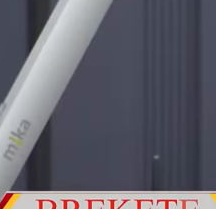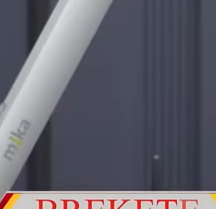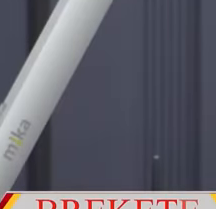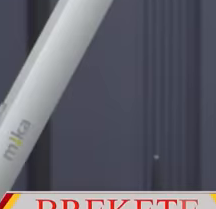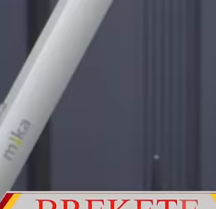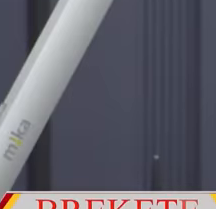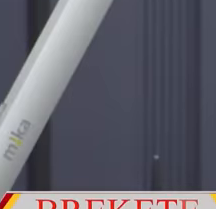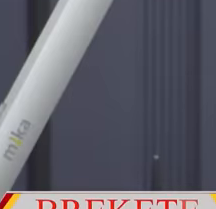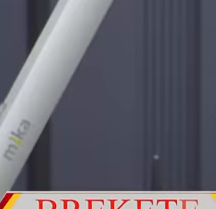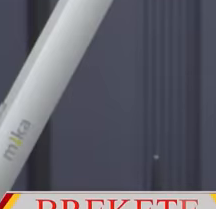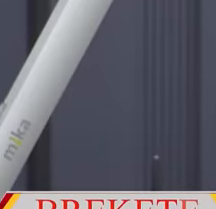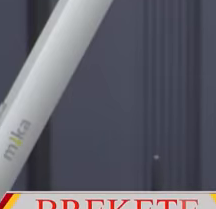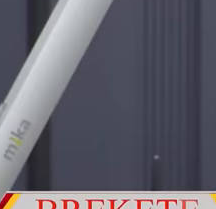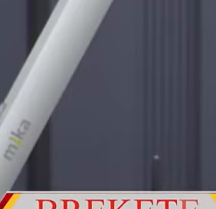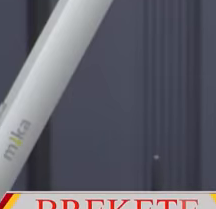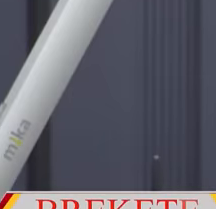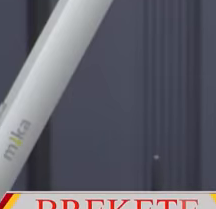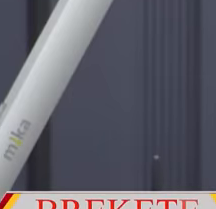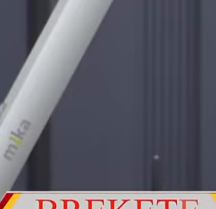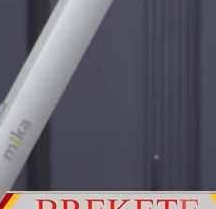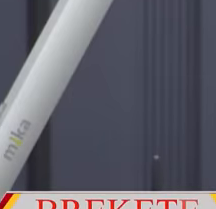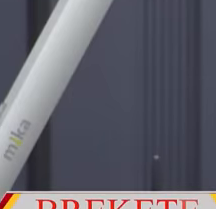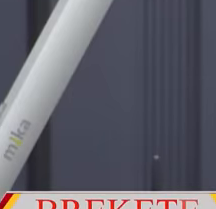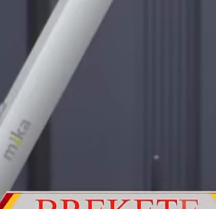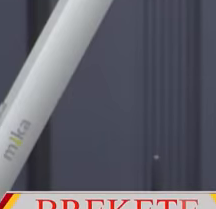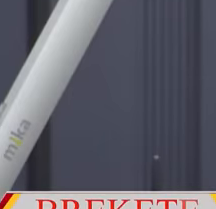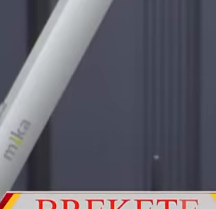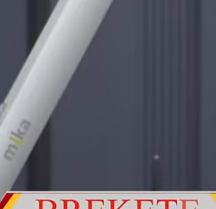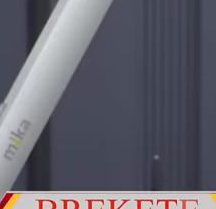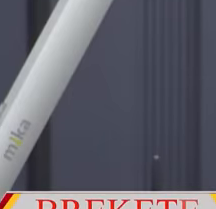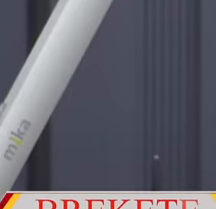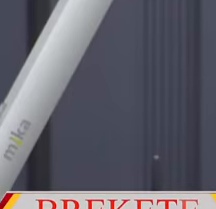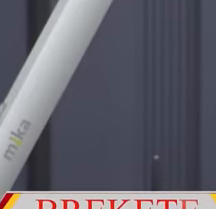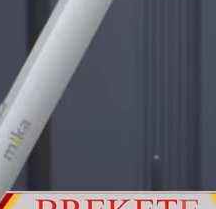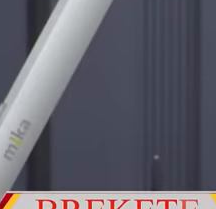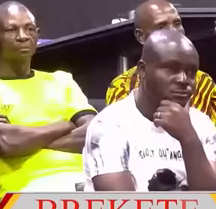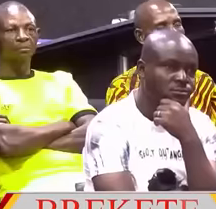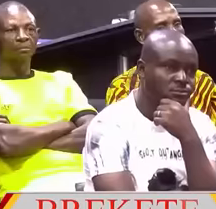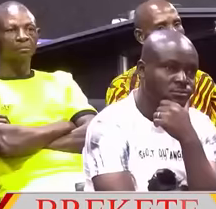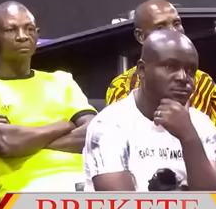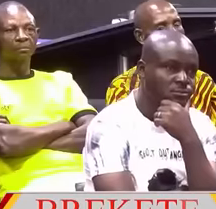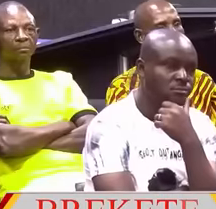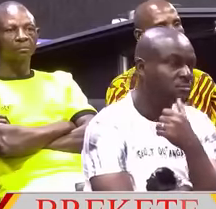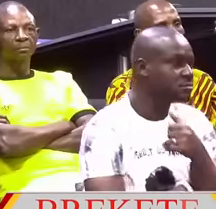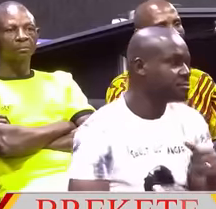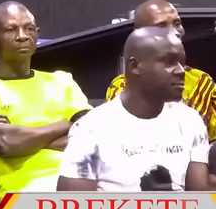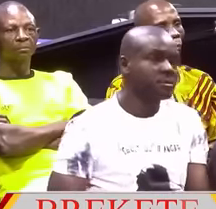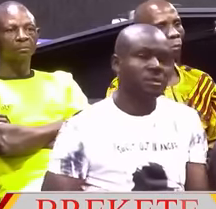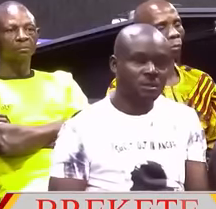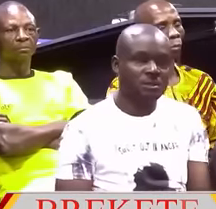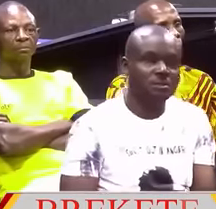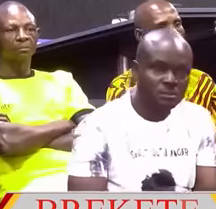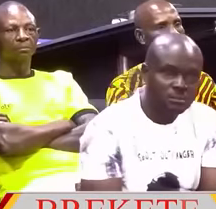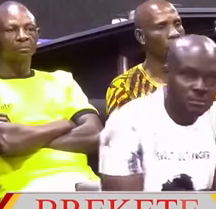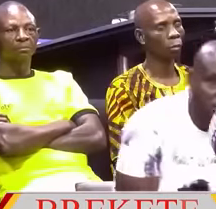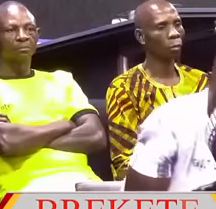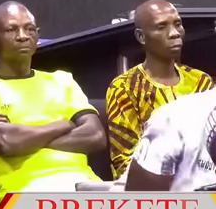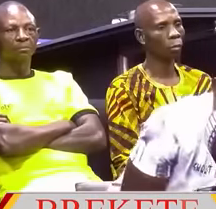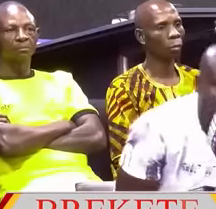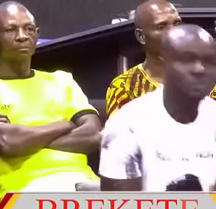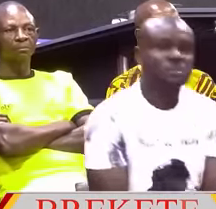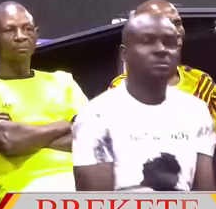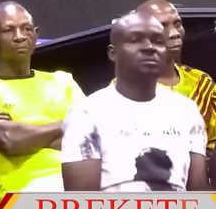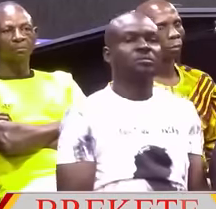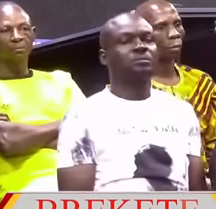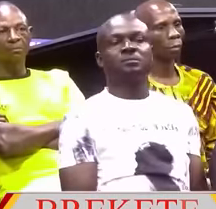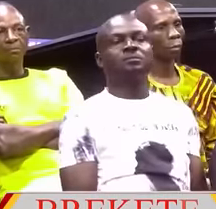If cares not take, we go buy $1, 3,000 naira, 4,000 naira. That change way